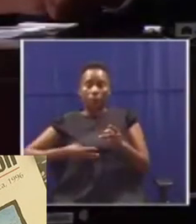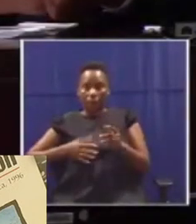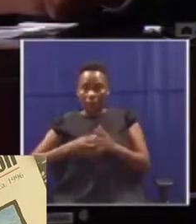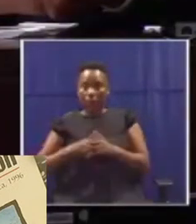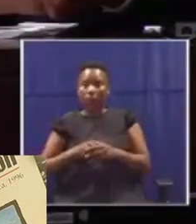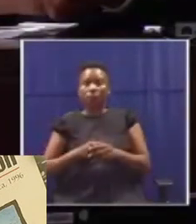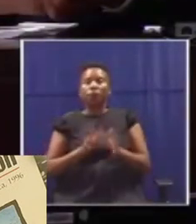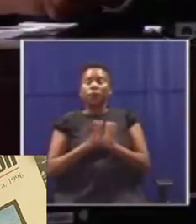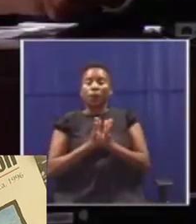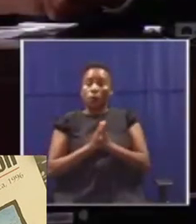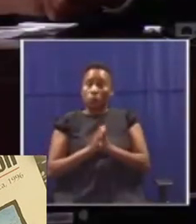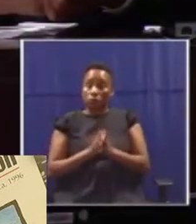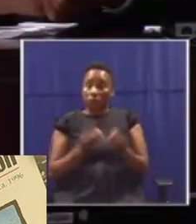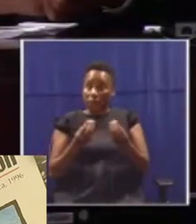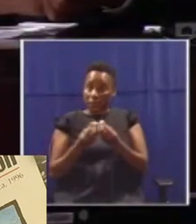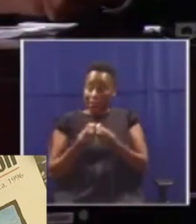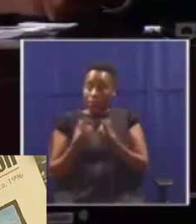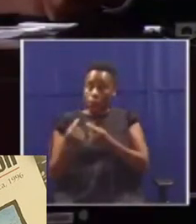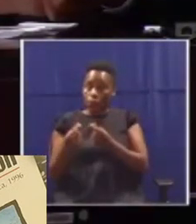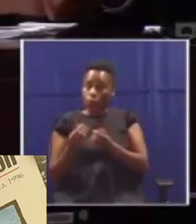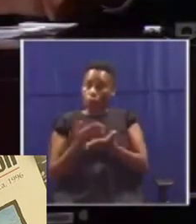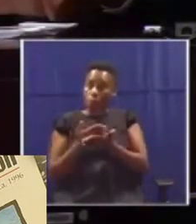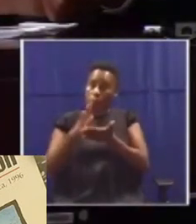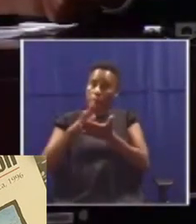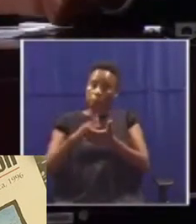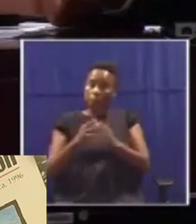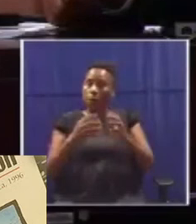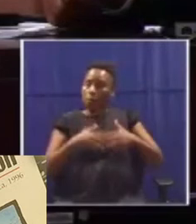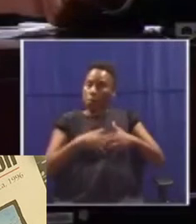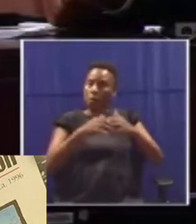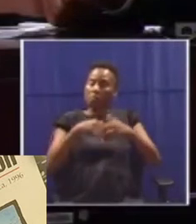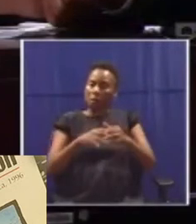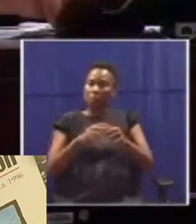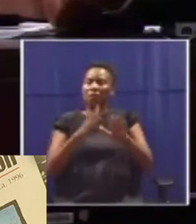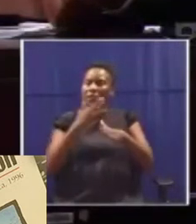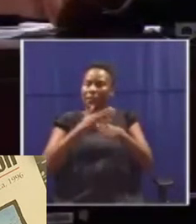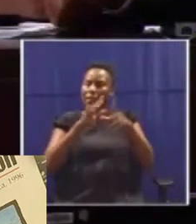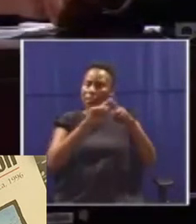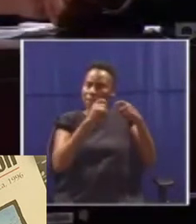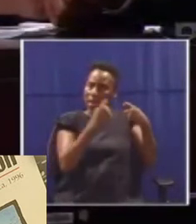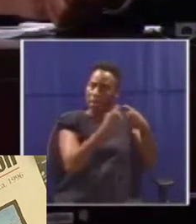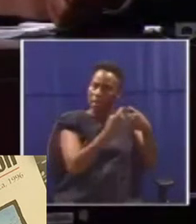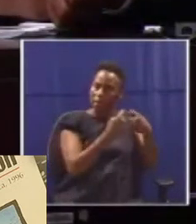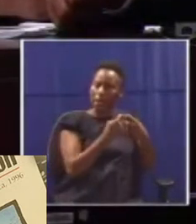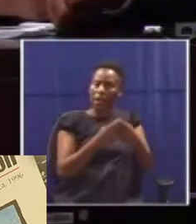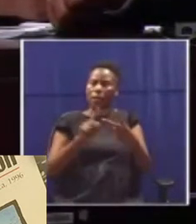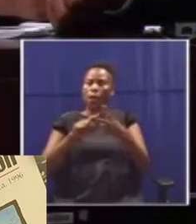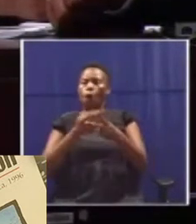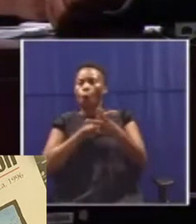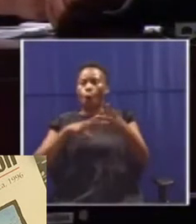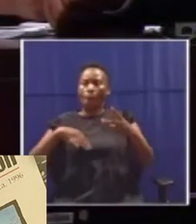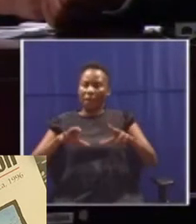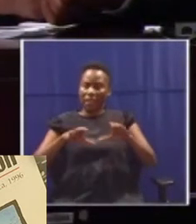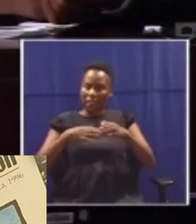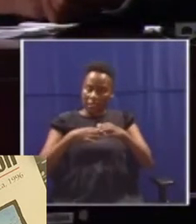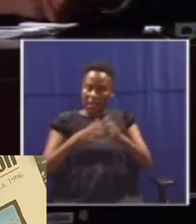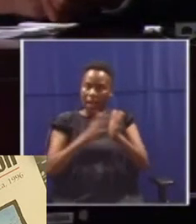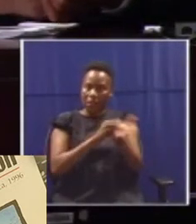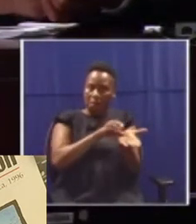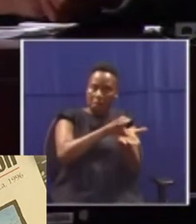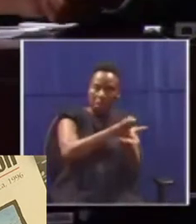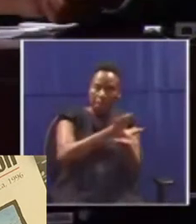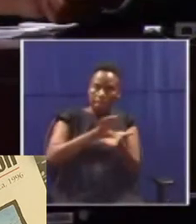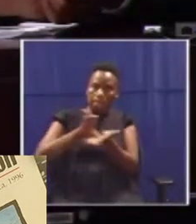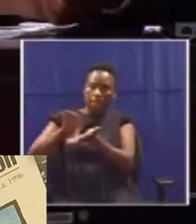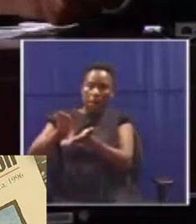campaigns. We actively set up task forces, committees, and commissions, and even dedicate funding to it.